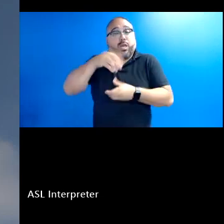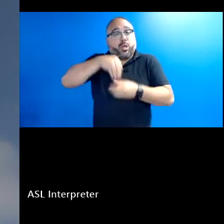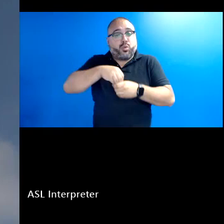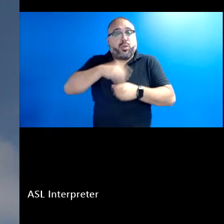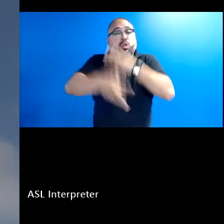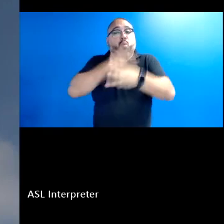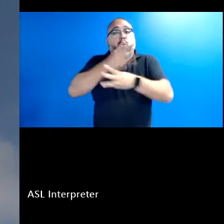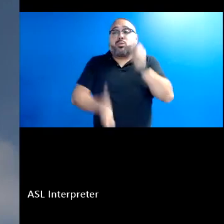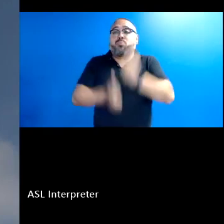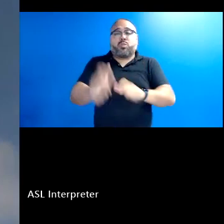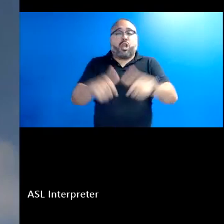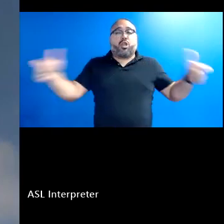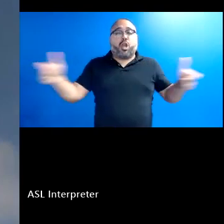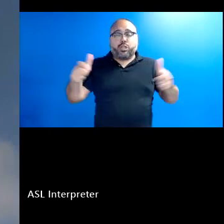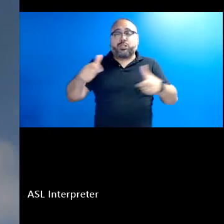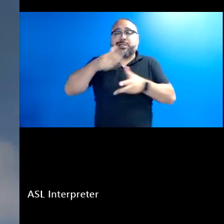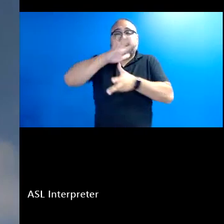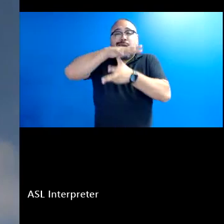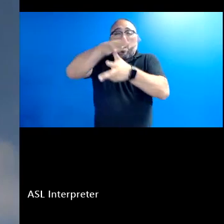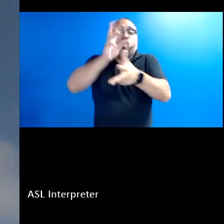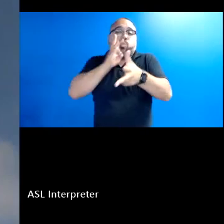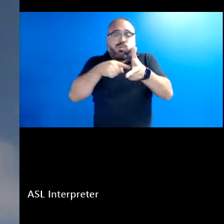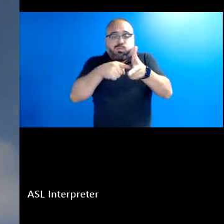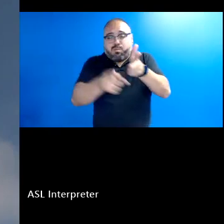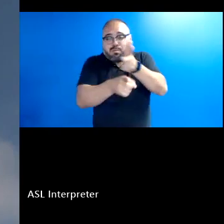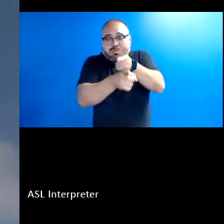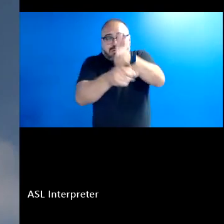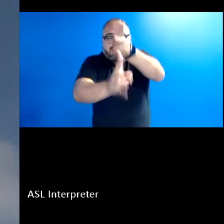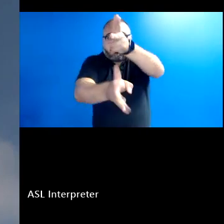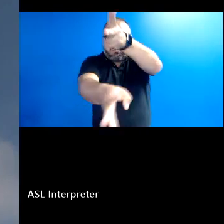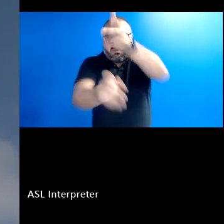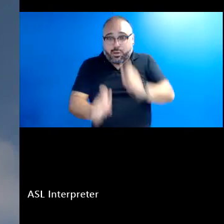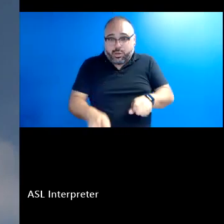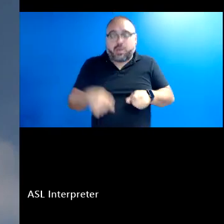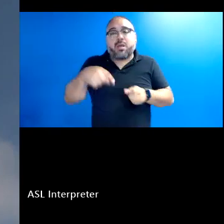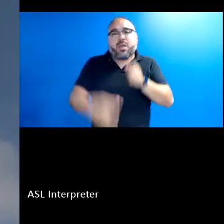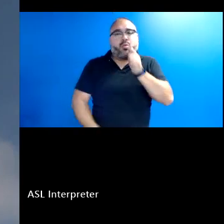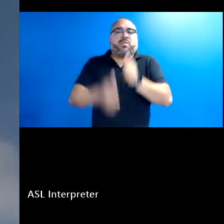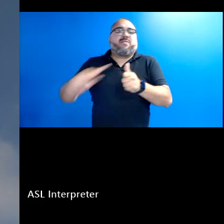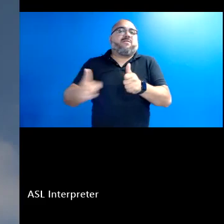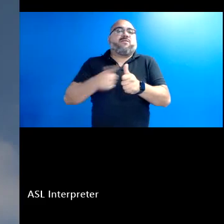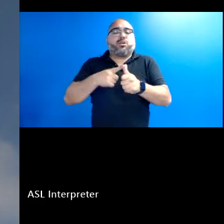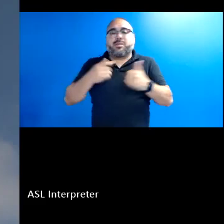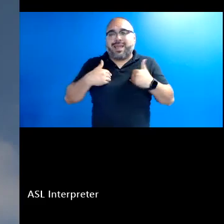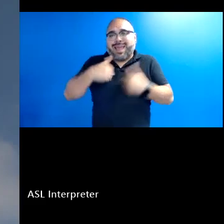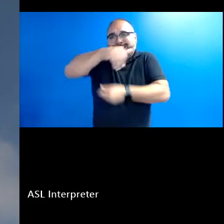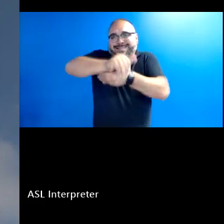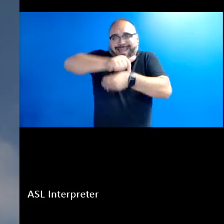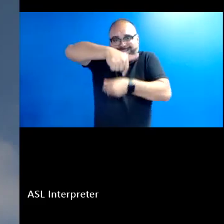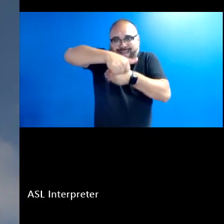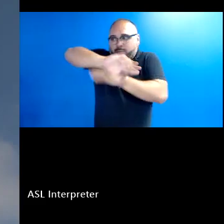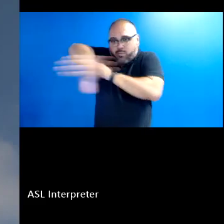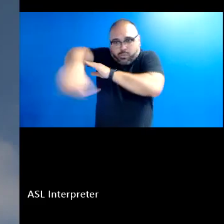were the only, I don't know if they're still the only, but they were certainly the first helitankers that had nighttime firefighting